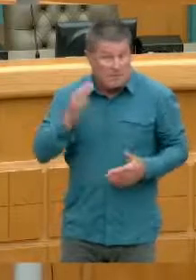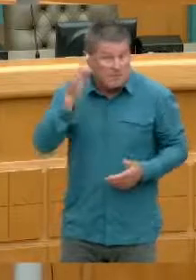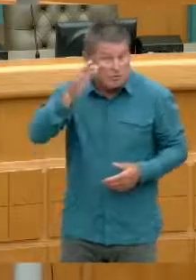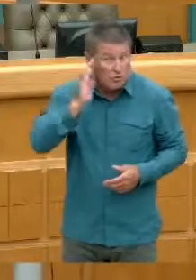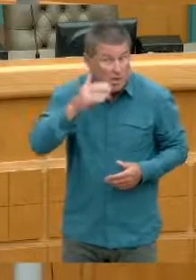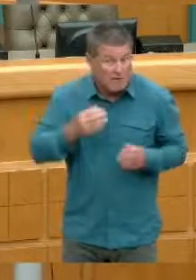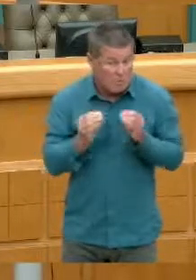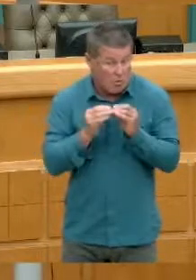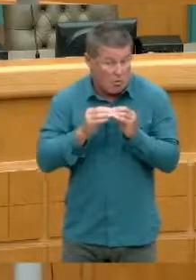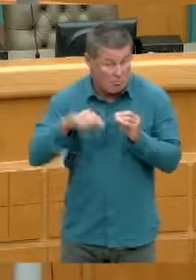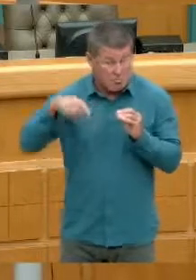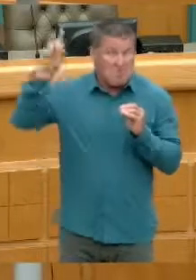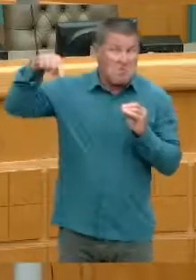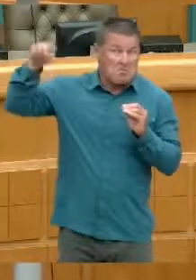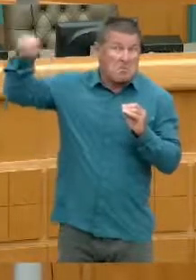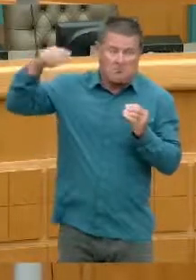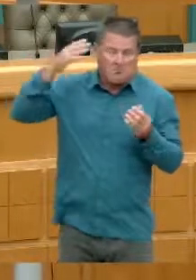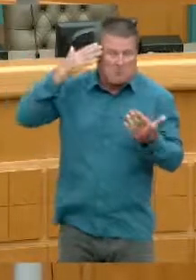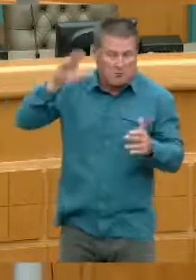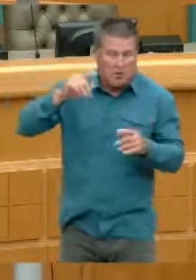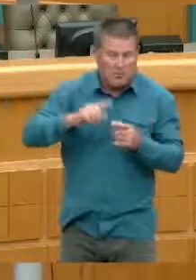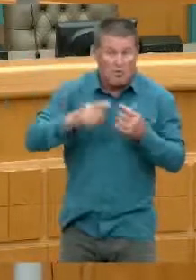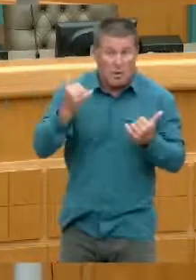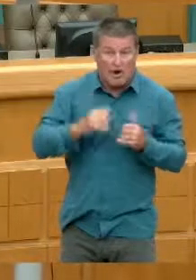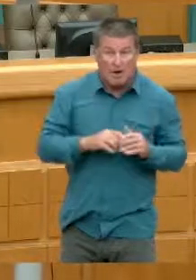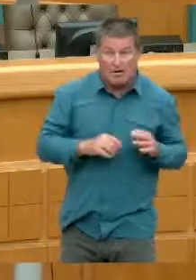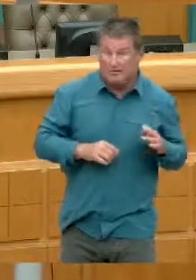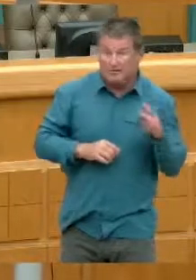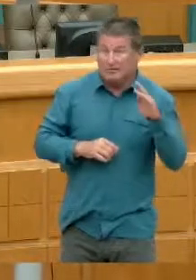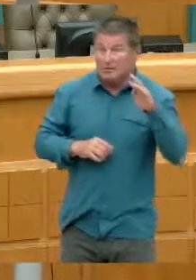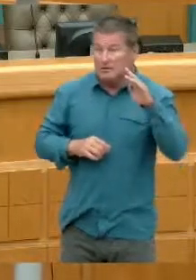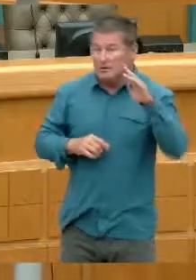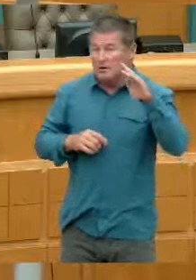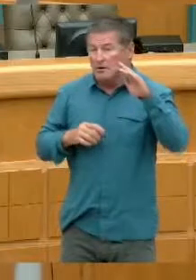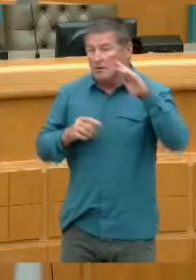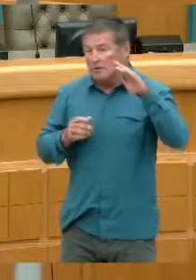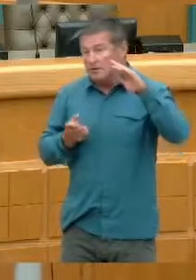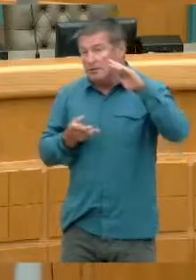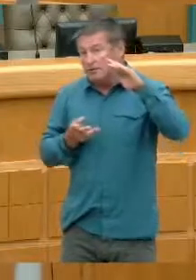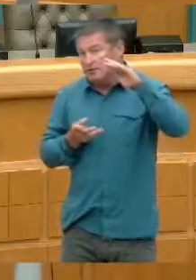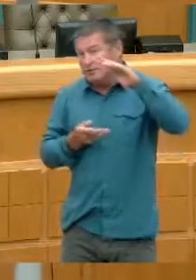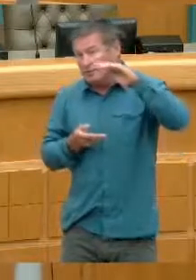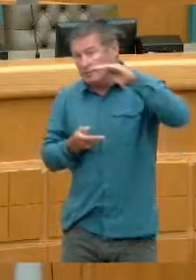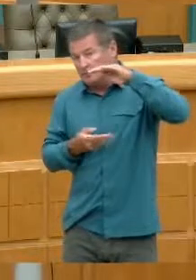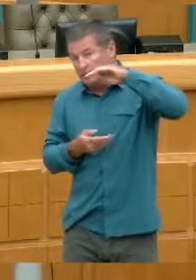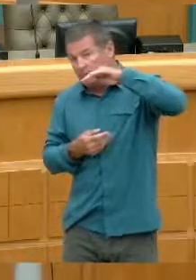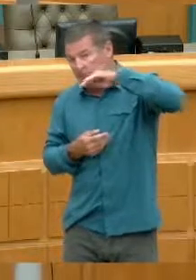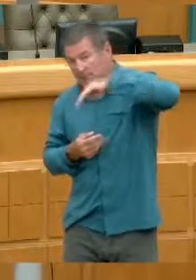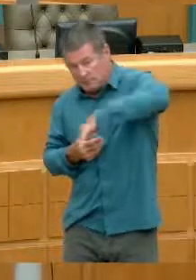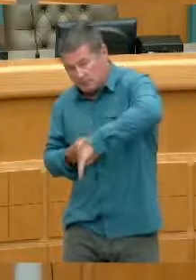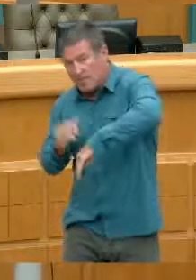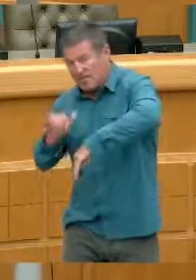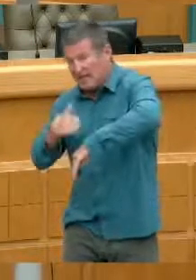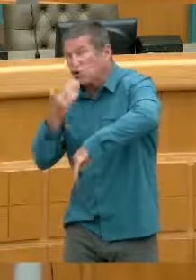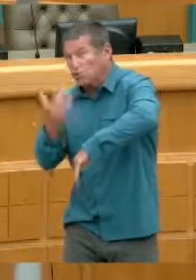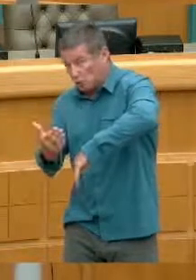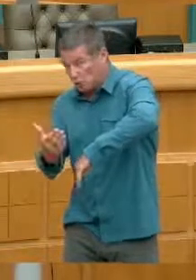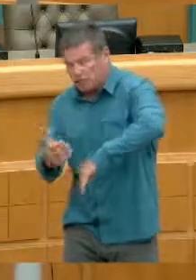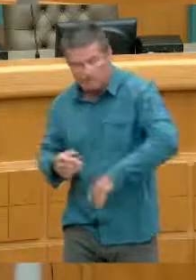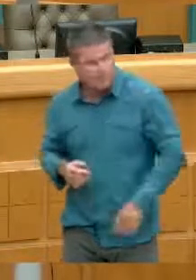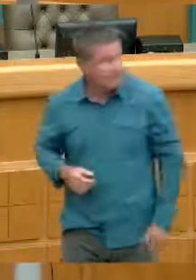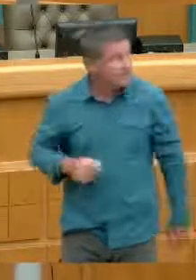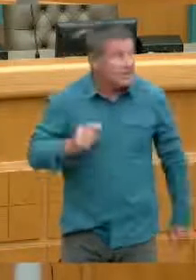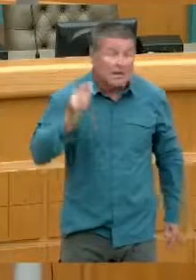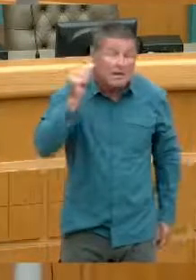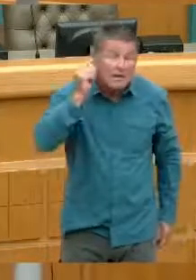future, but right now we're coming down, and that's good. You can see that in San